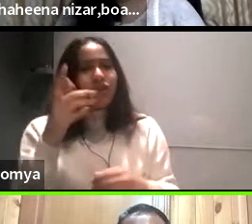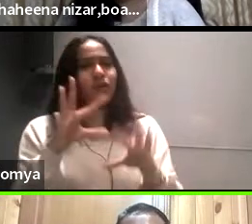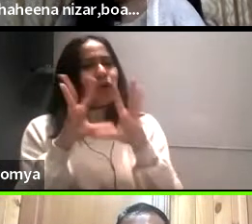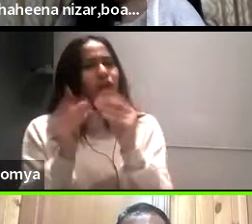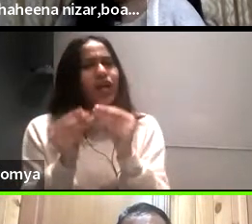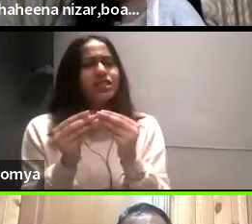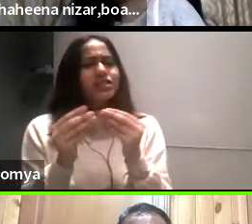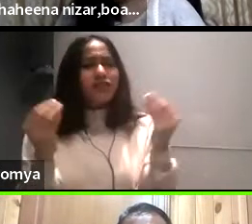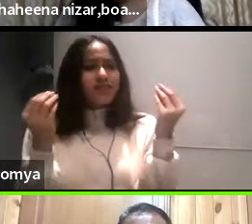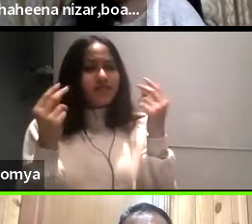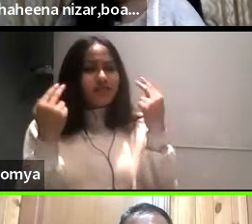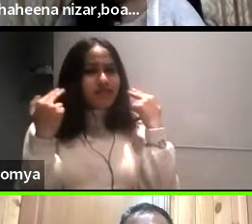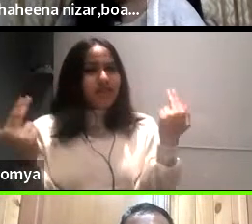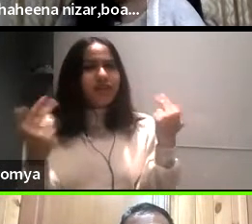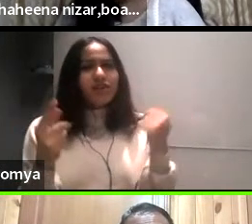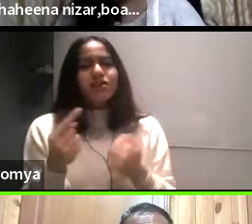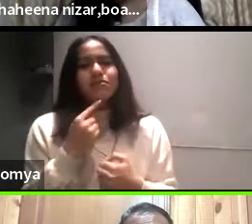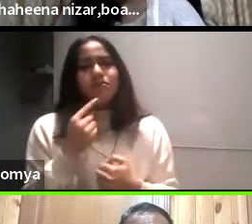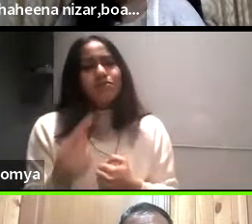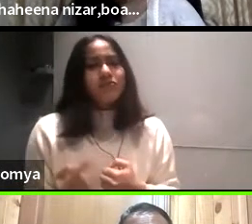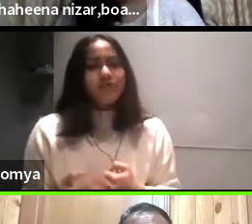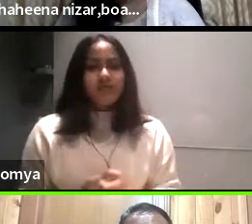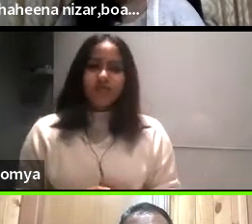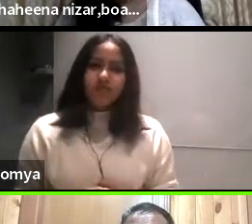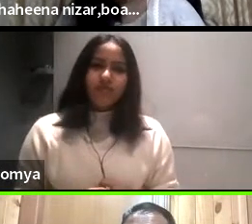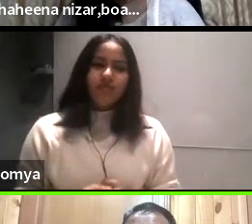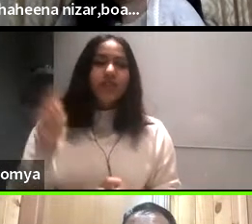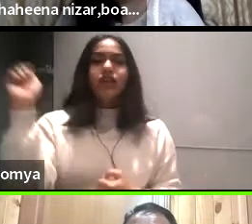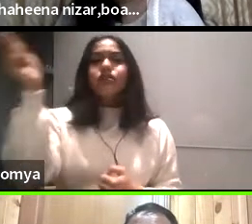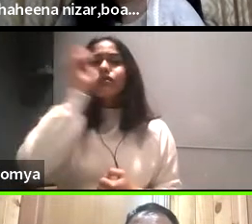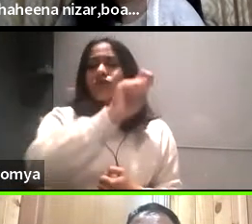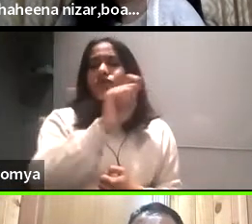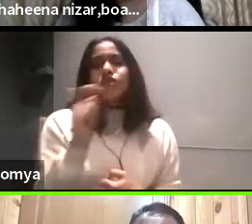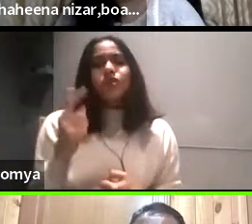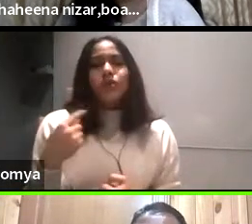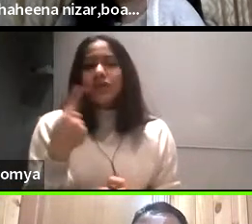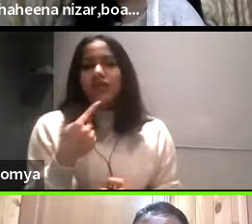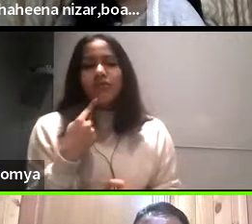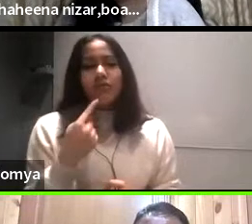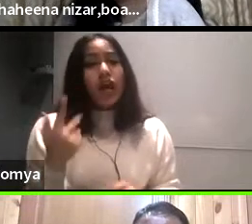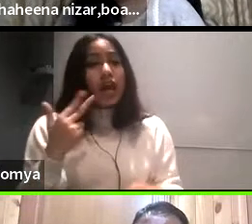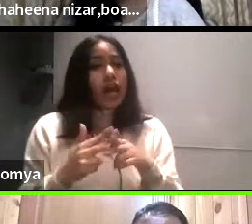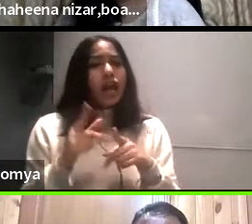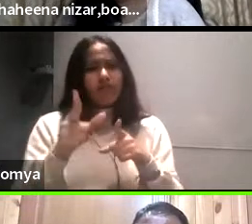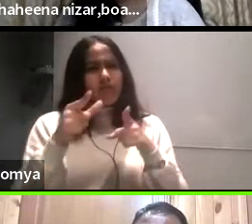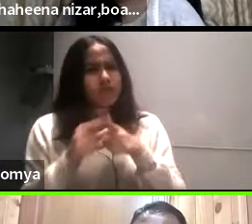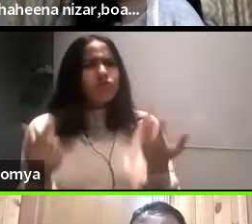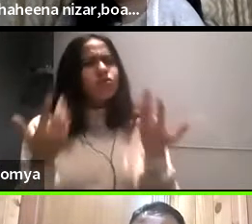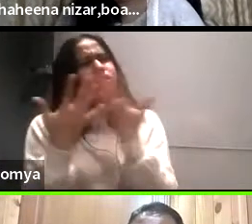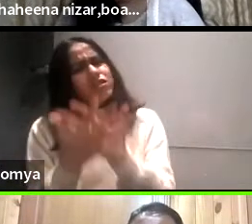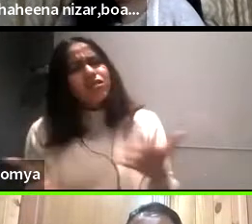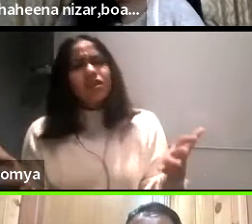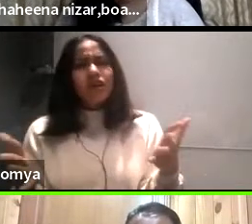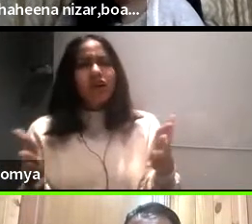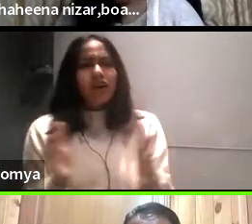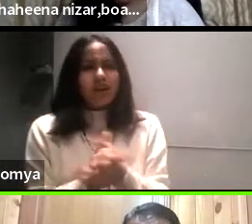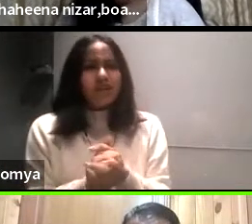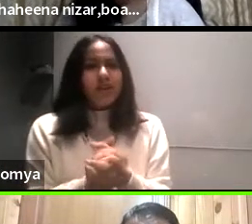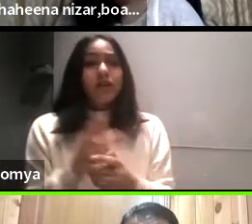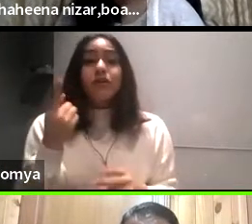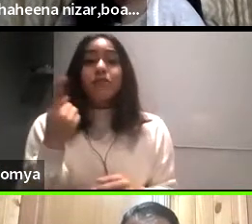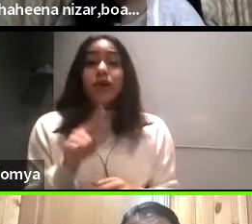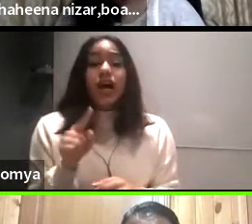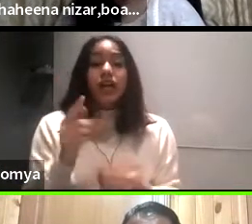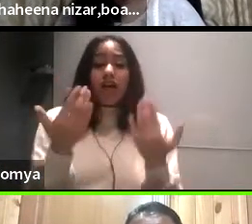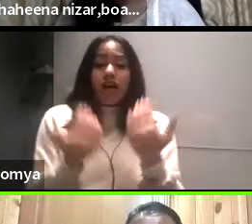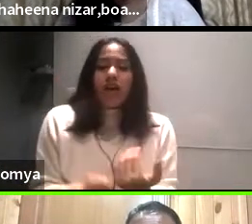very famous saying from a tennis star. He said, "You do what you can. You start from where